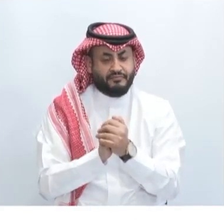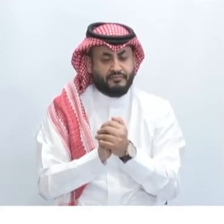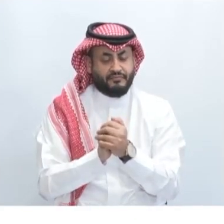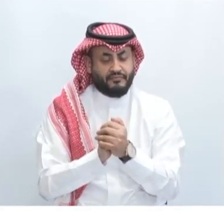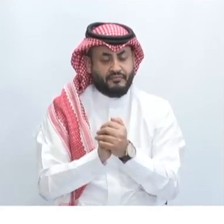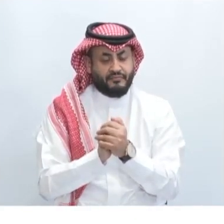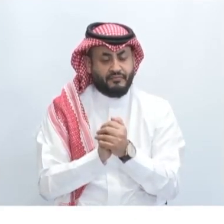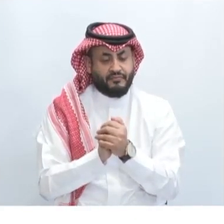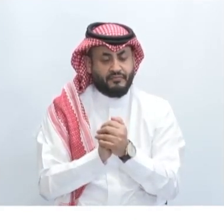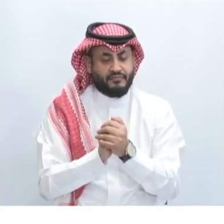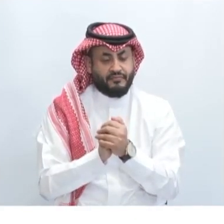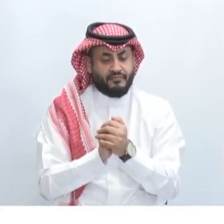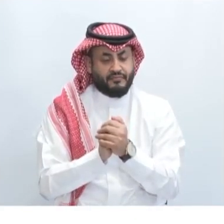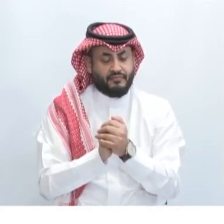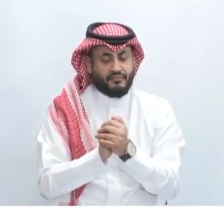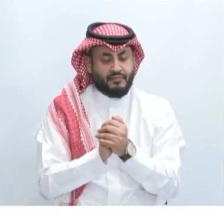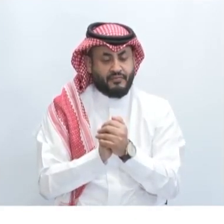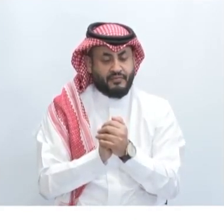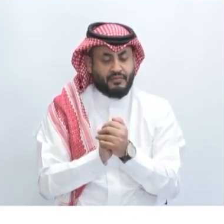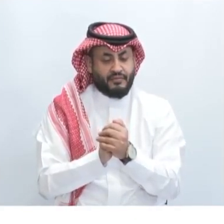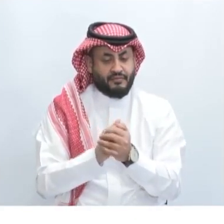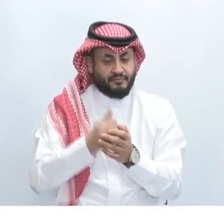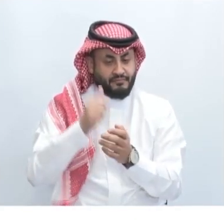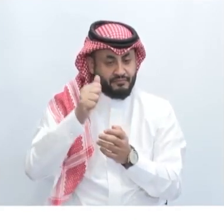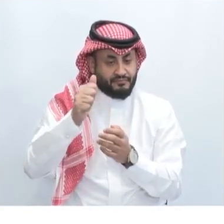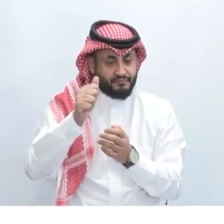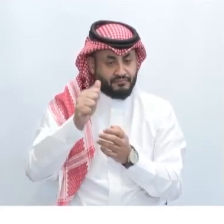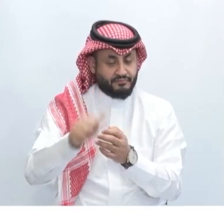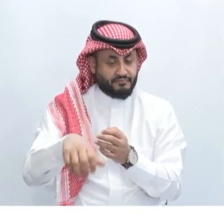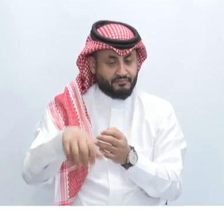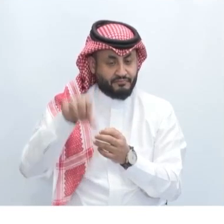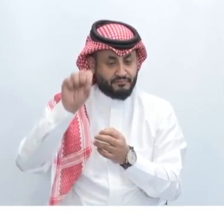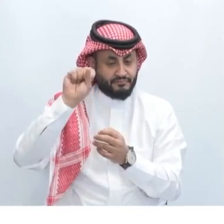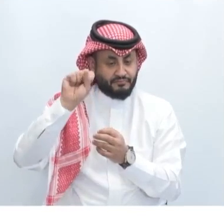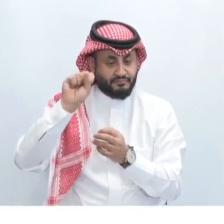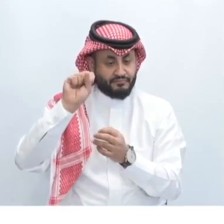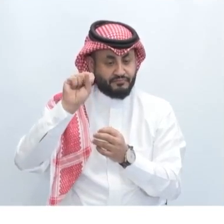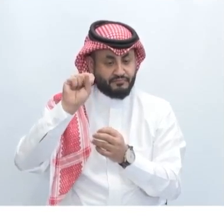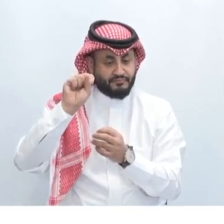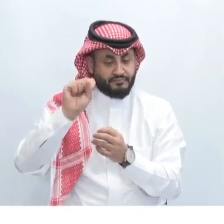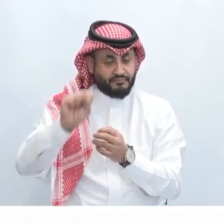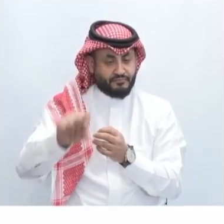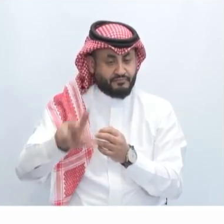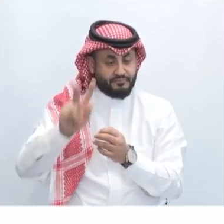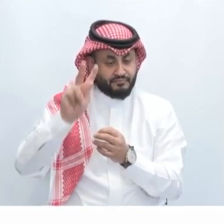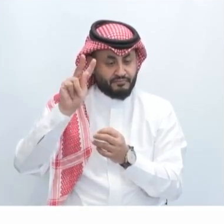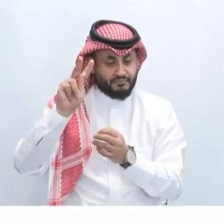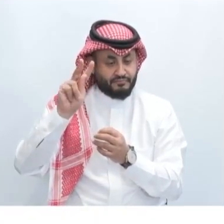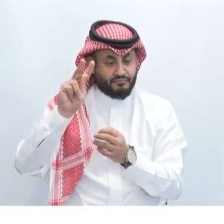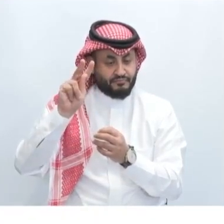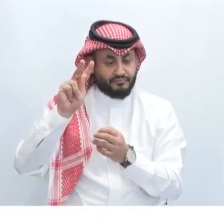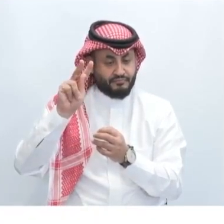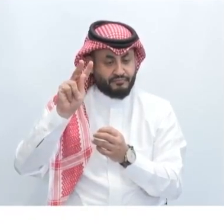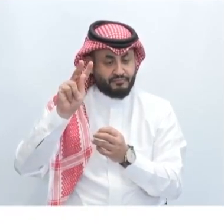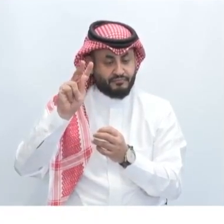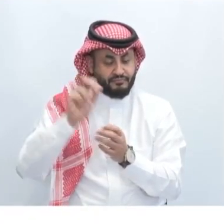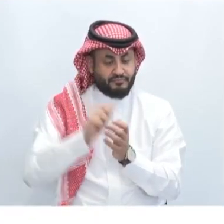sure, maybe it's Nora's. So, since we are not sure, let's ask